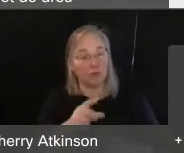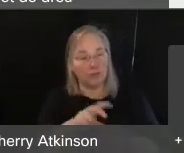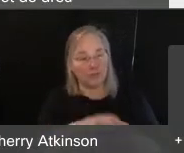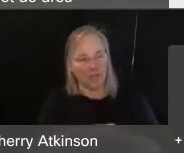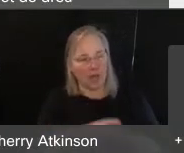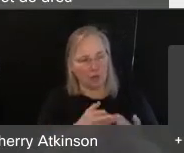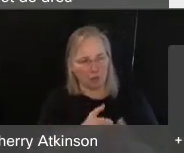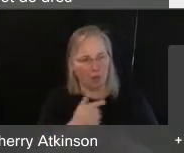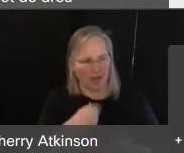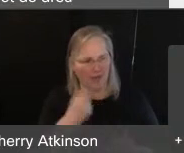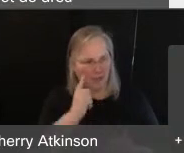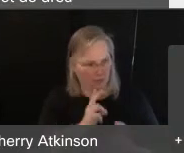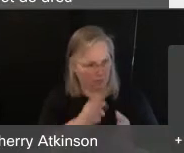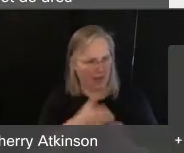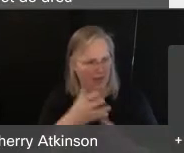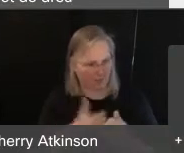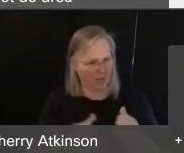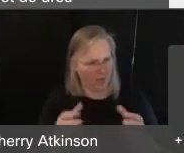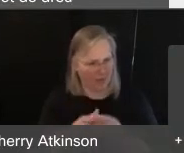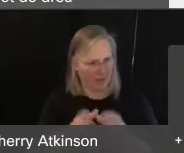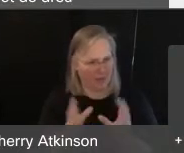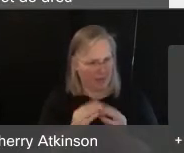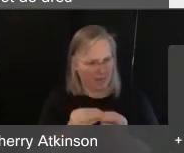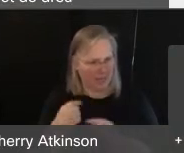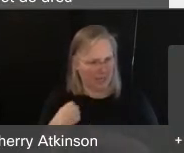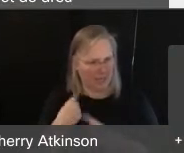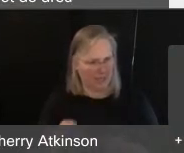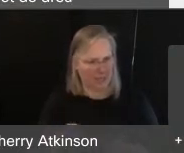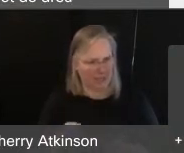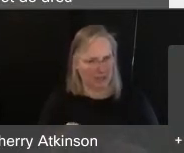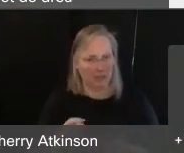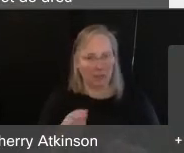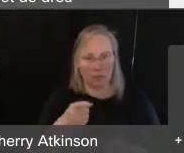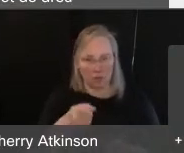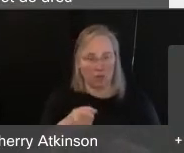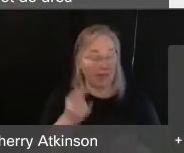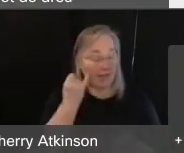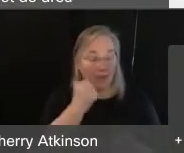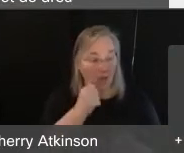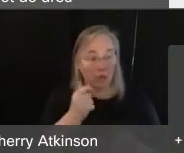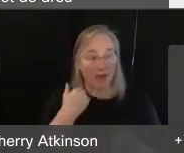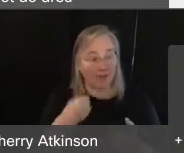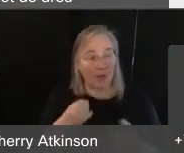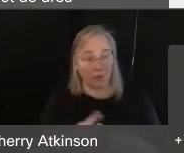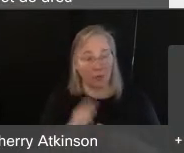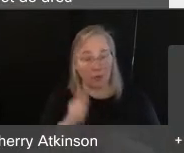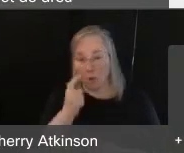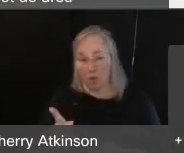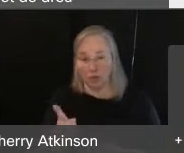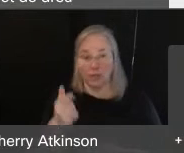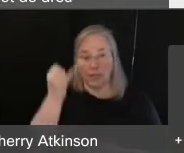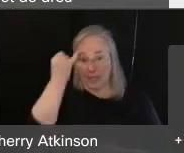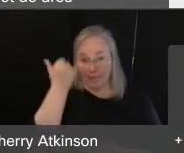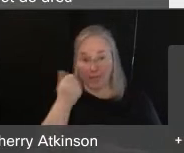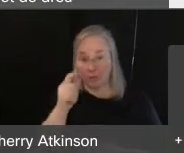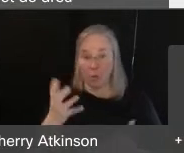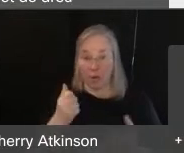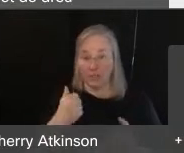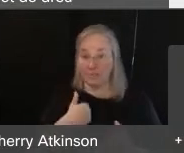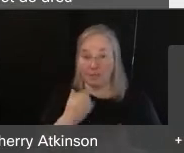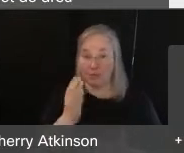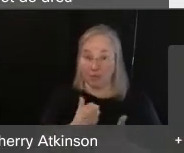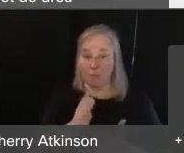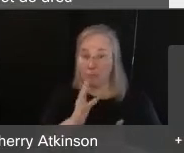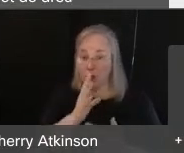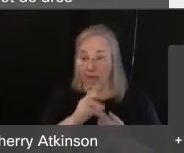you've been on every committee meeting. If Yes. not, you've had the opportunity to watch it. And if anybody wants me to stop talking, wants to jump in,